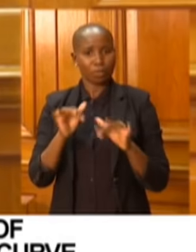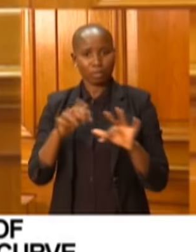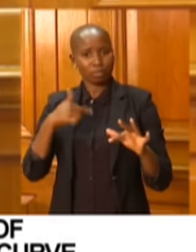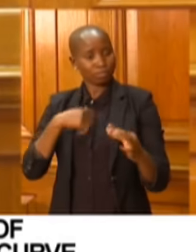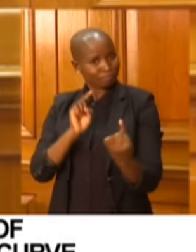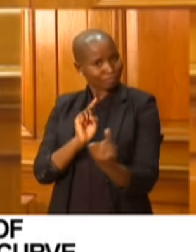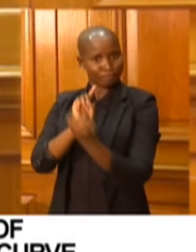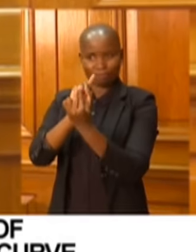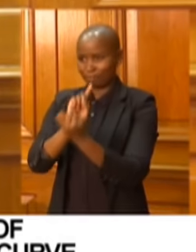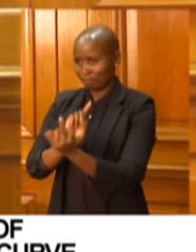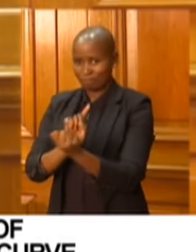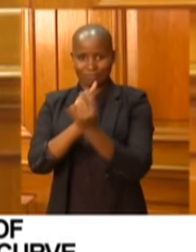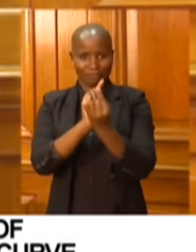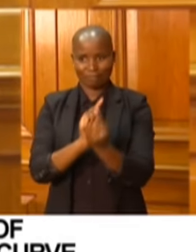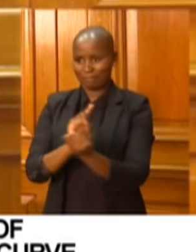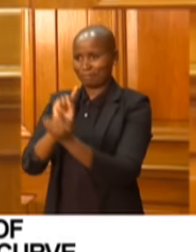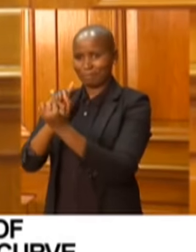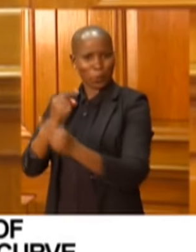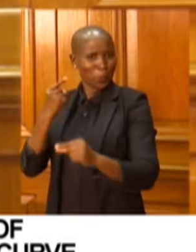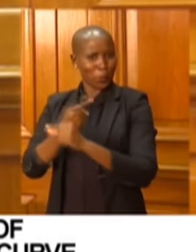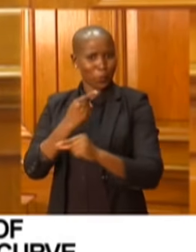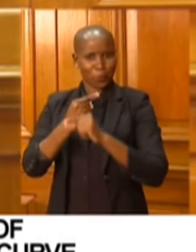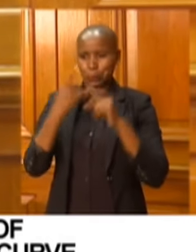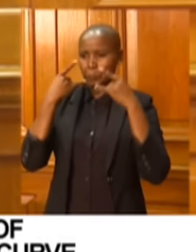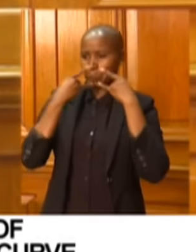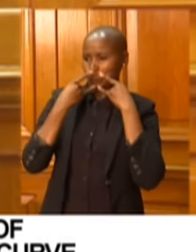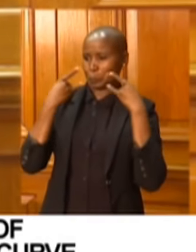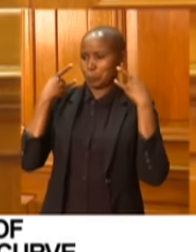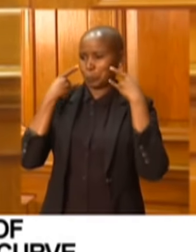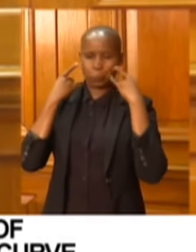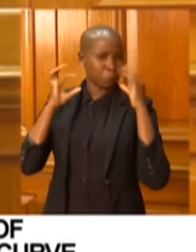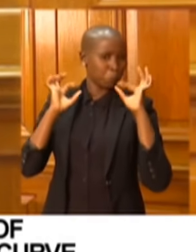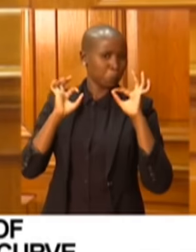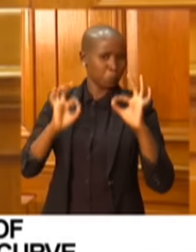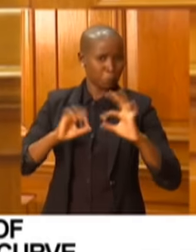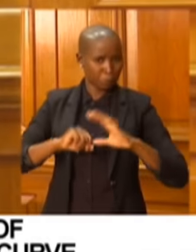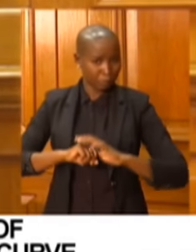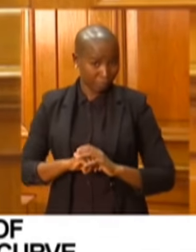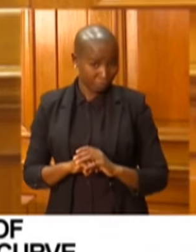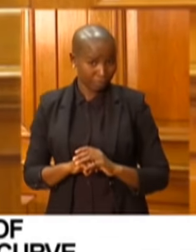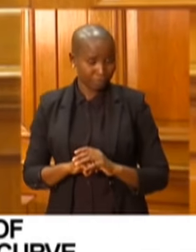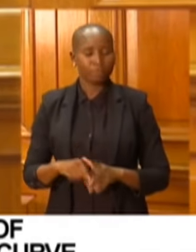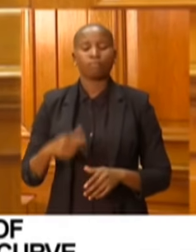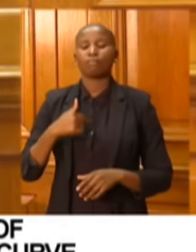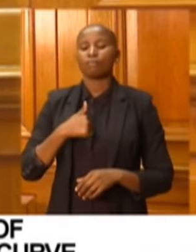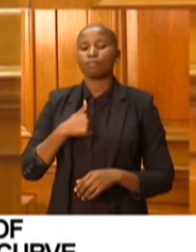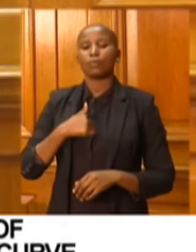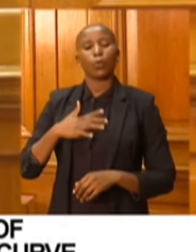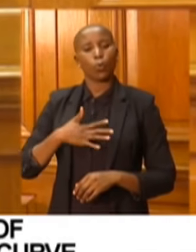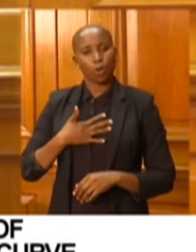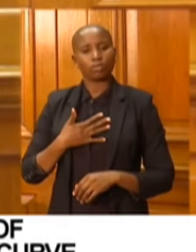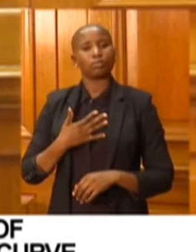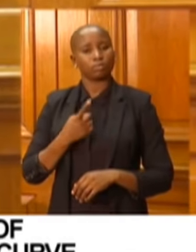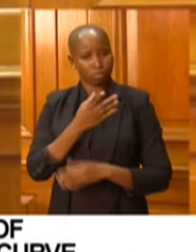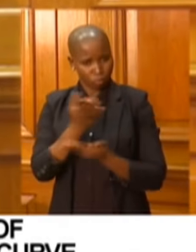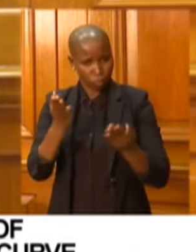and encountered were wearing masks. And I want to encourage all of us to